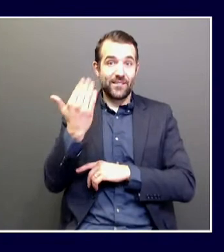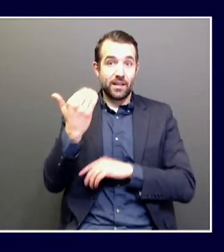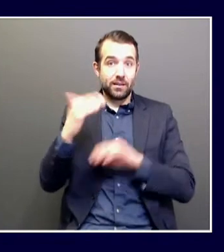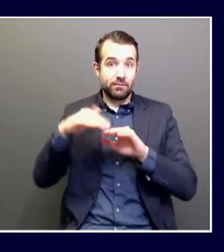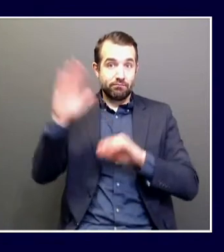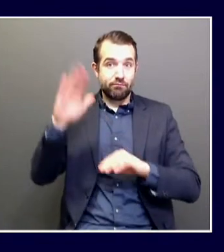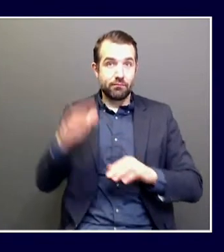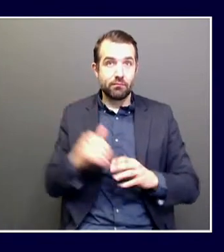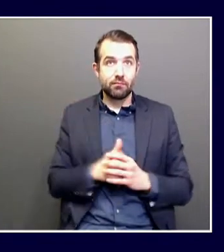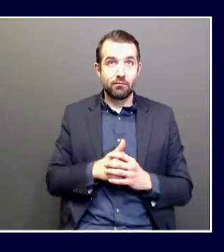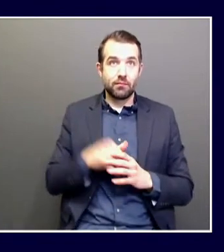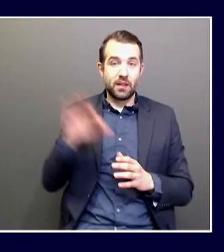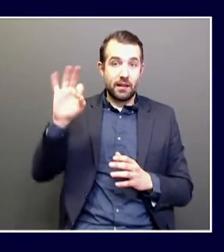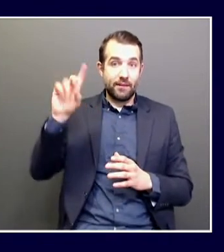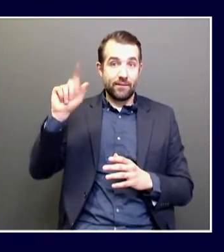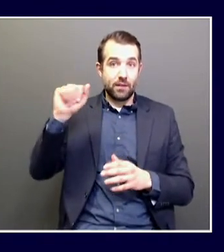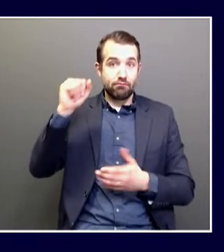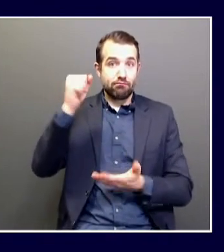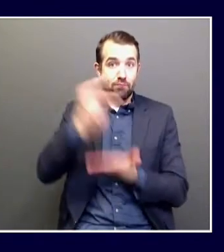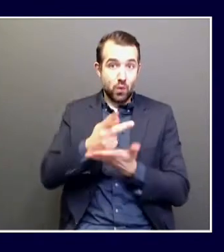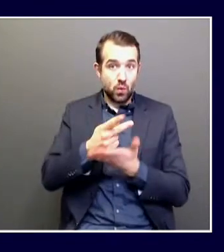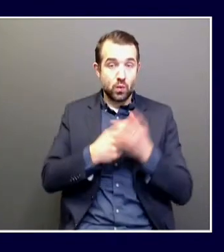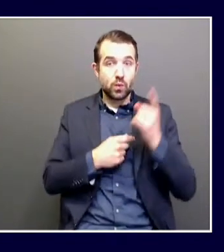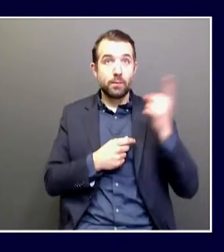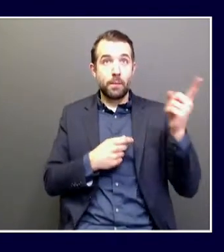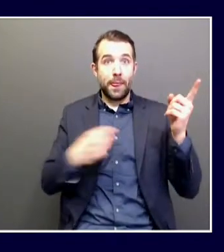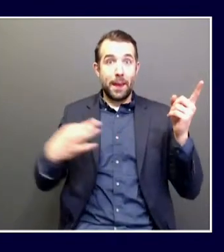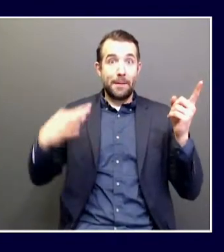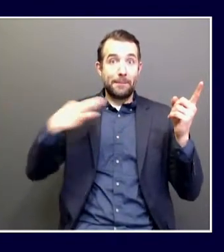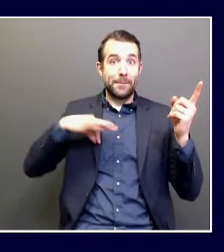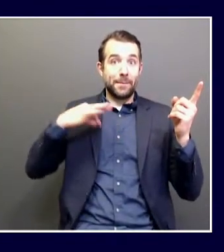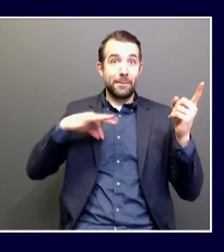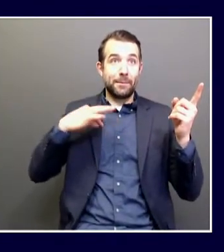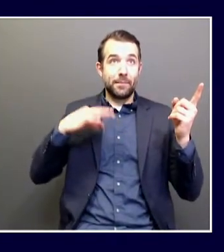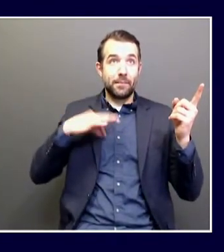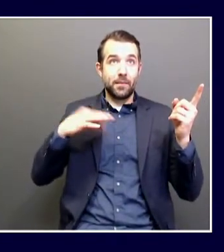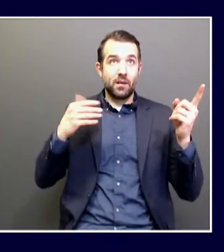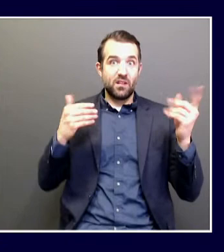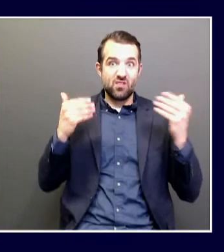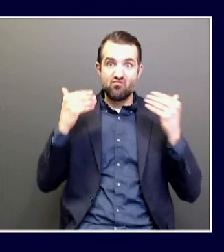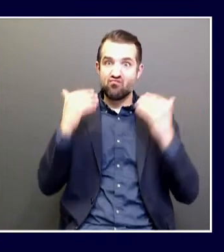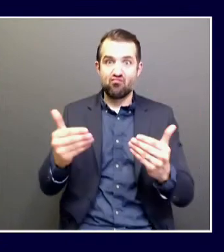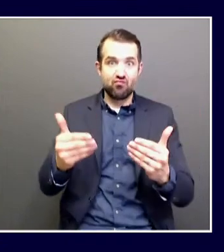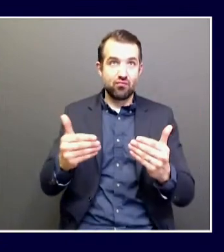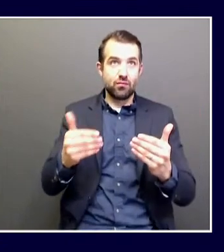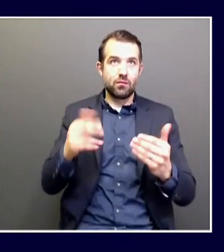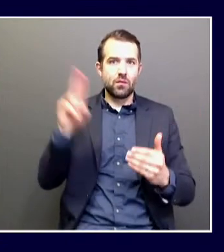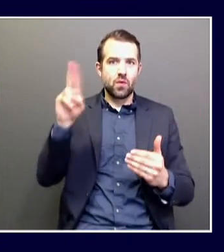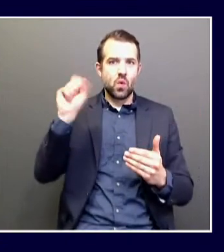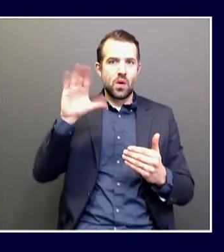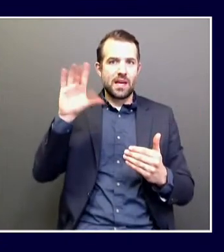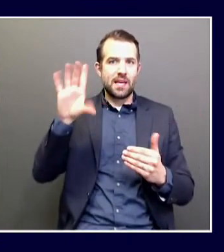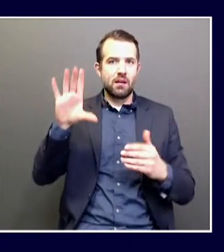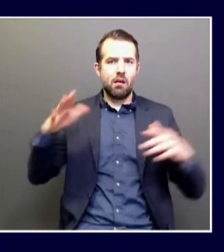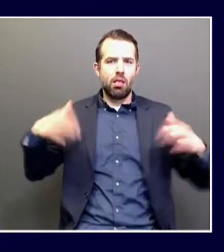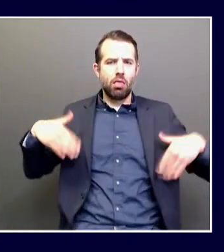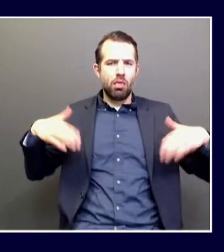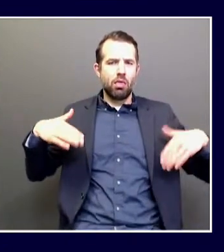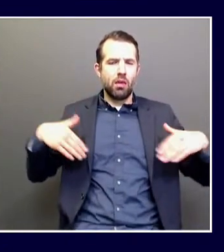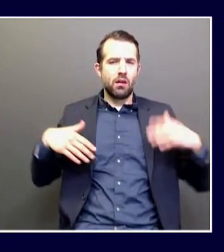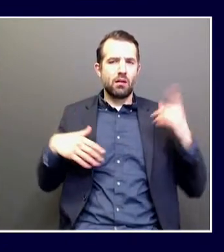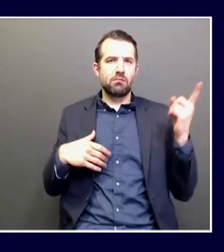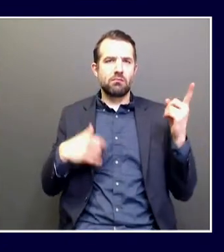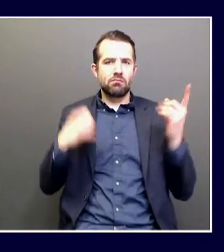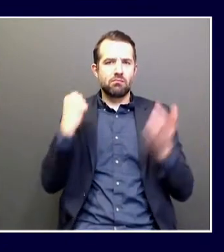to vaccinate ahead of US CDC authorization. Can you just tell us why? Yes, sure thing. First of all, you're correct.